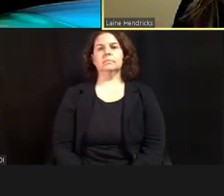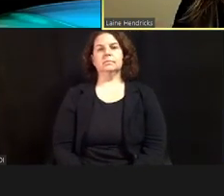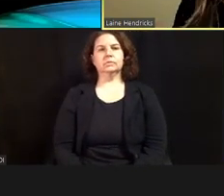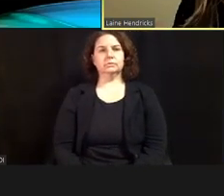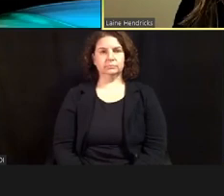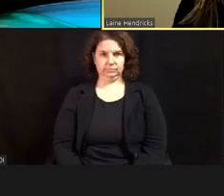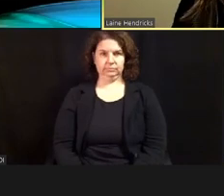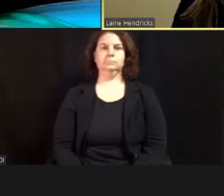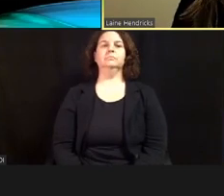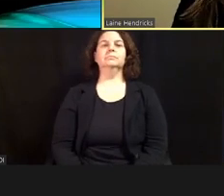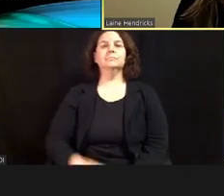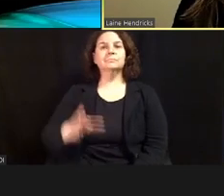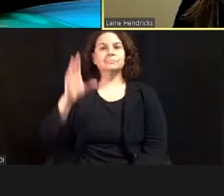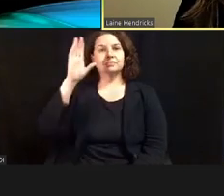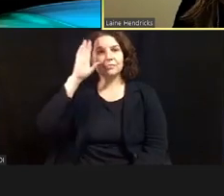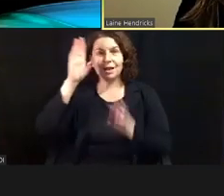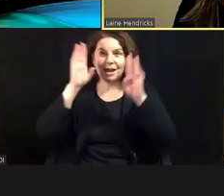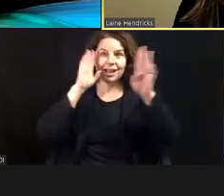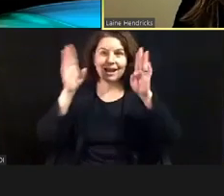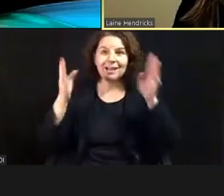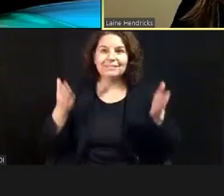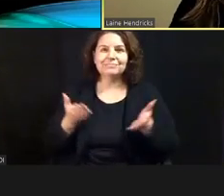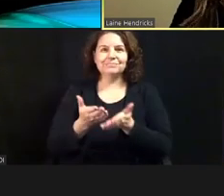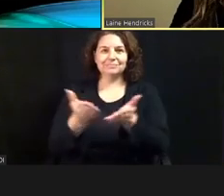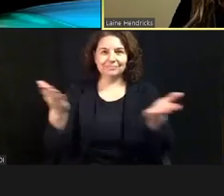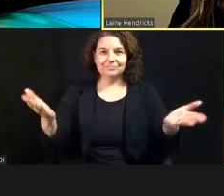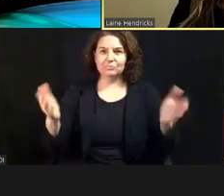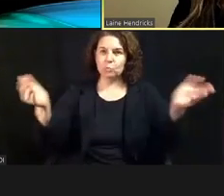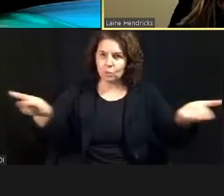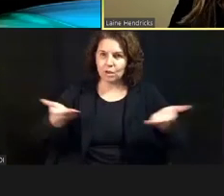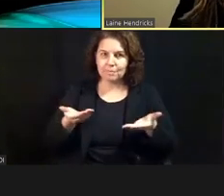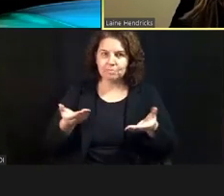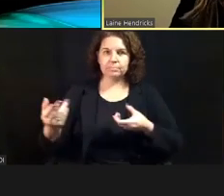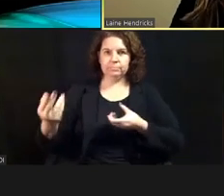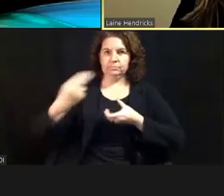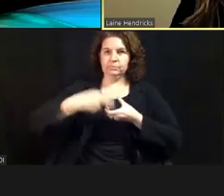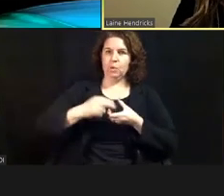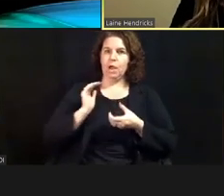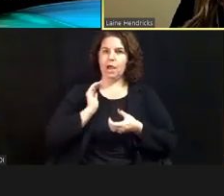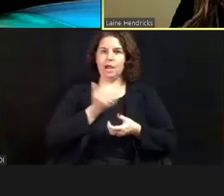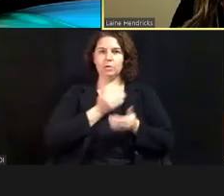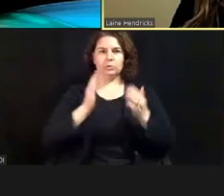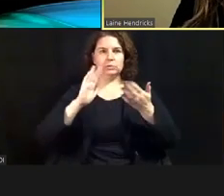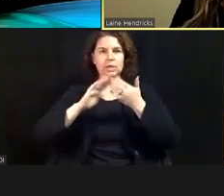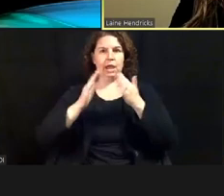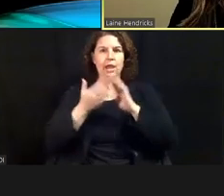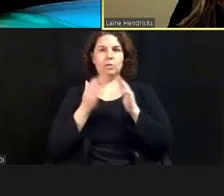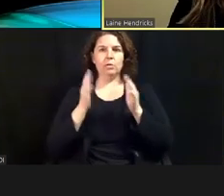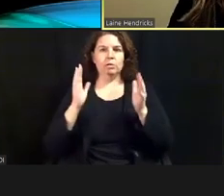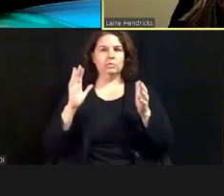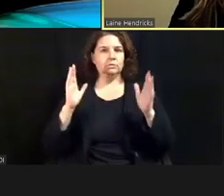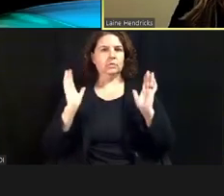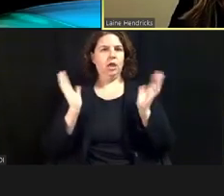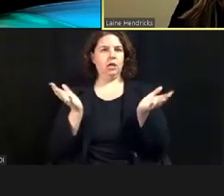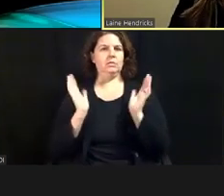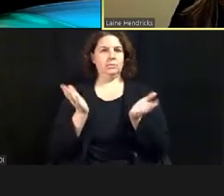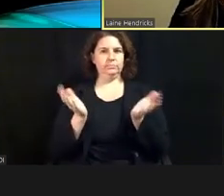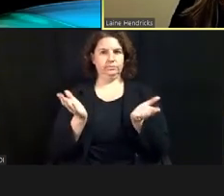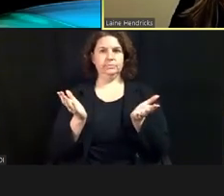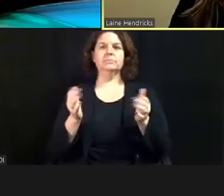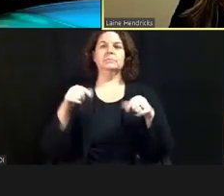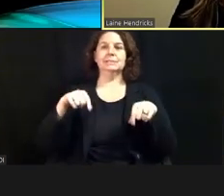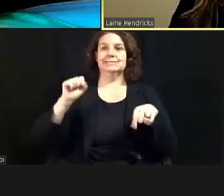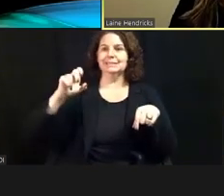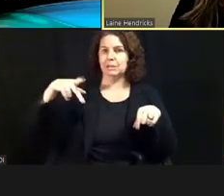Hello, everyone, and welcome to our community conversation event for September 10, hosted by the County